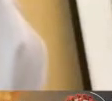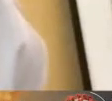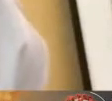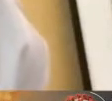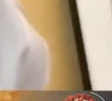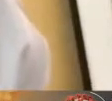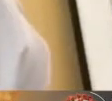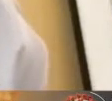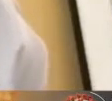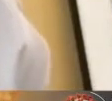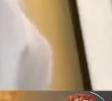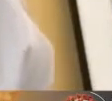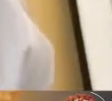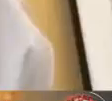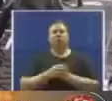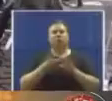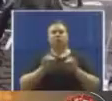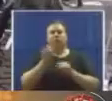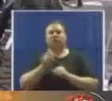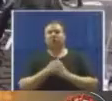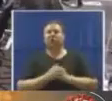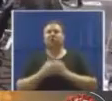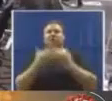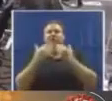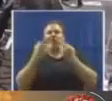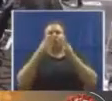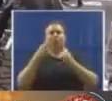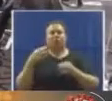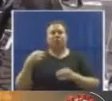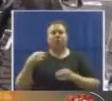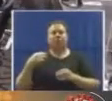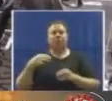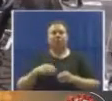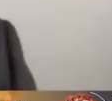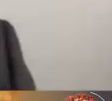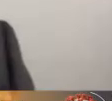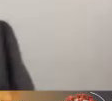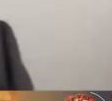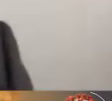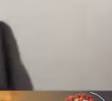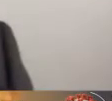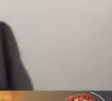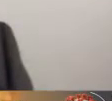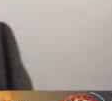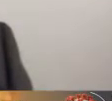much, Honorable House Chair. Thank you, Honorable Minister. May I raise my point of order now, Chair?